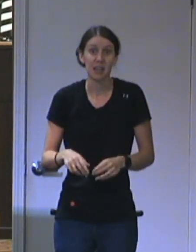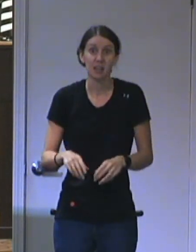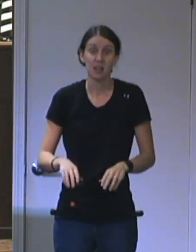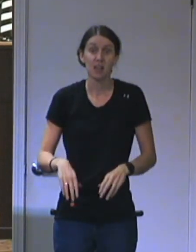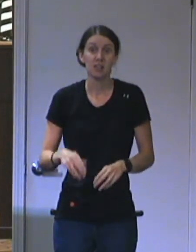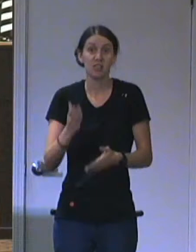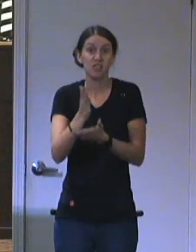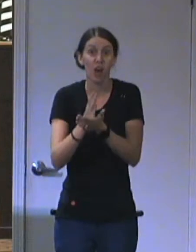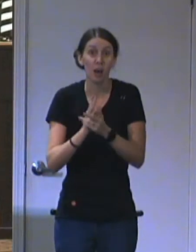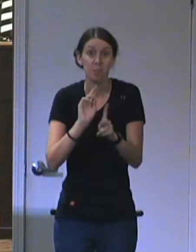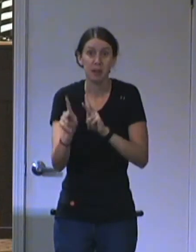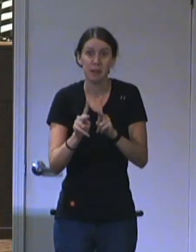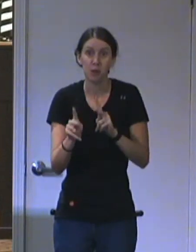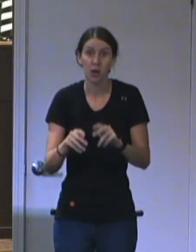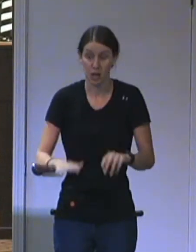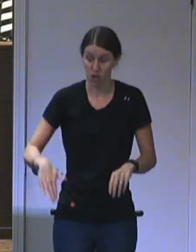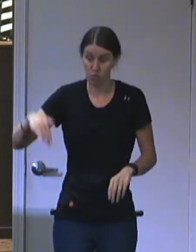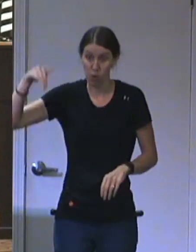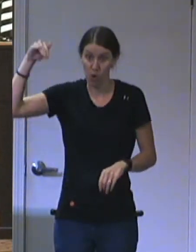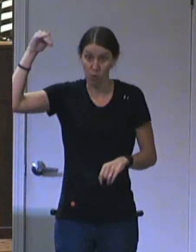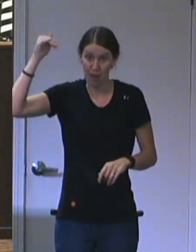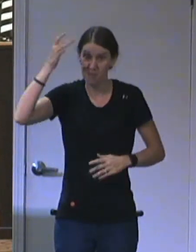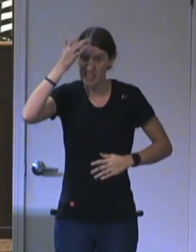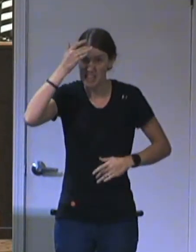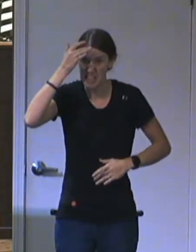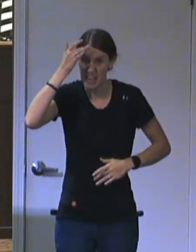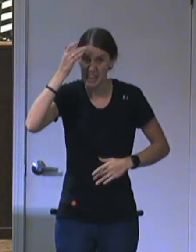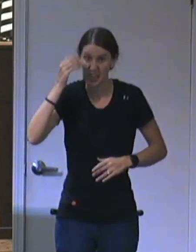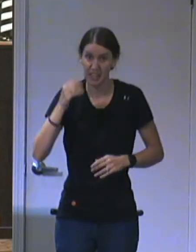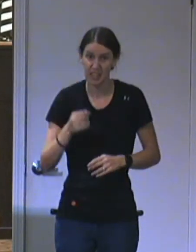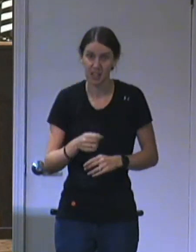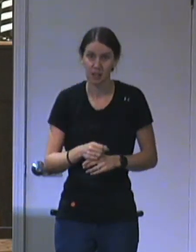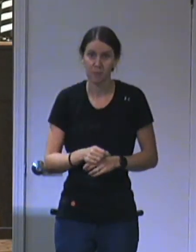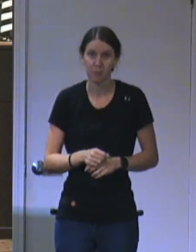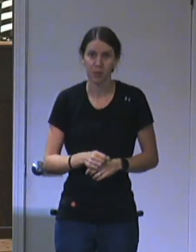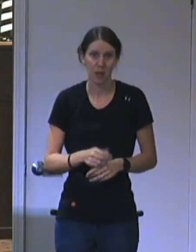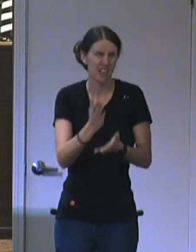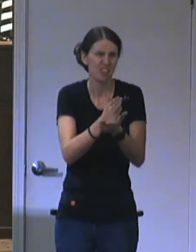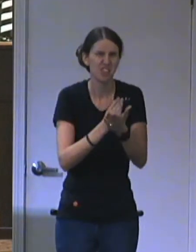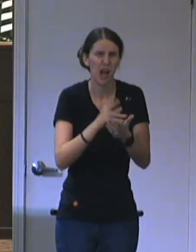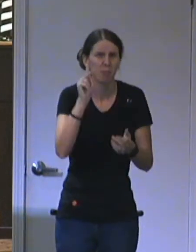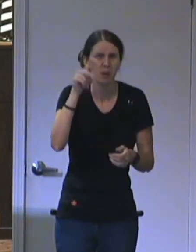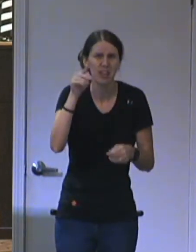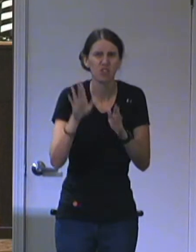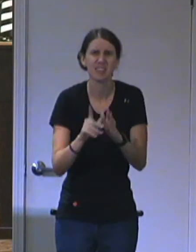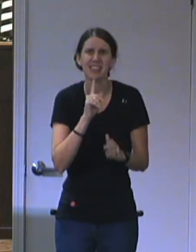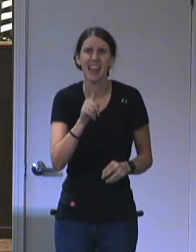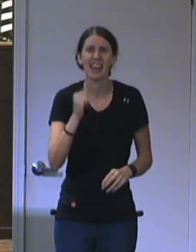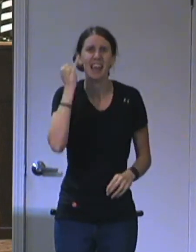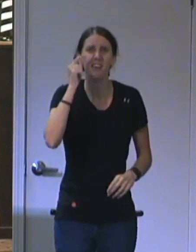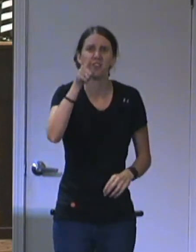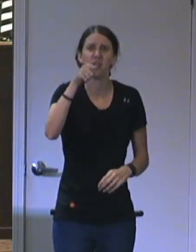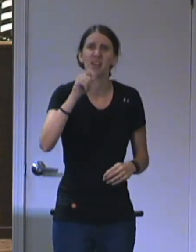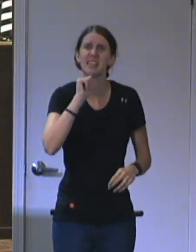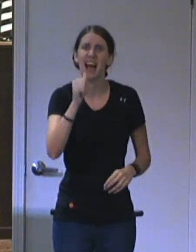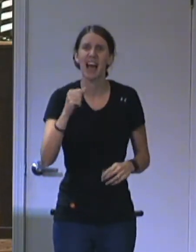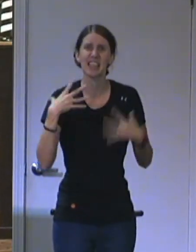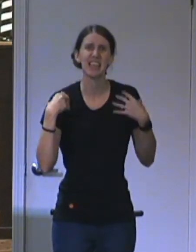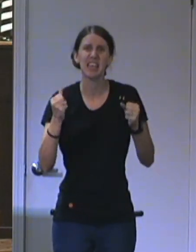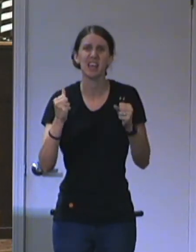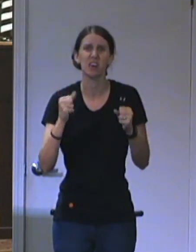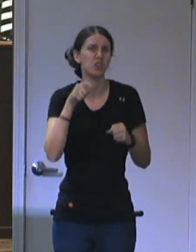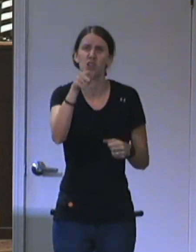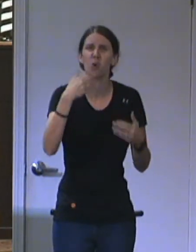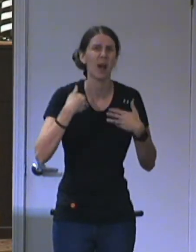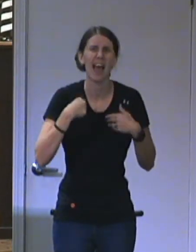teach that, you know, healing is automatic, and if you don't get healed, it's because you don't